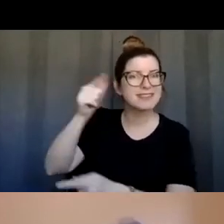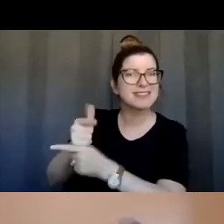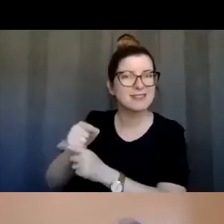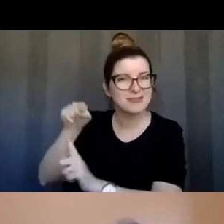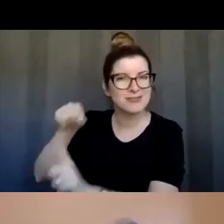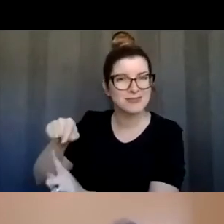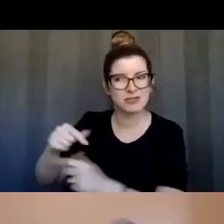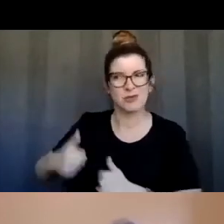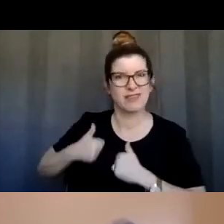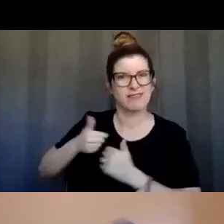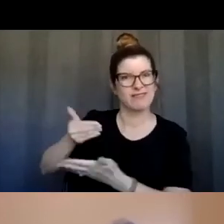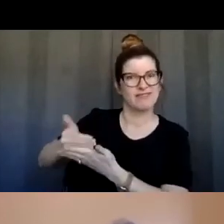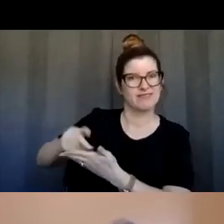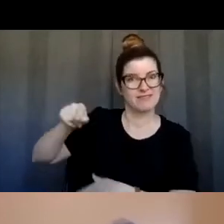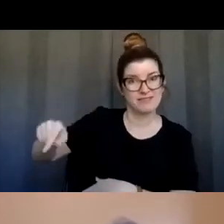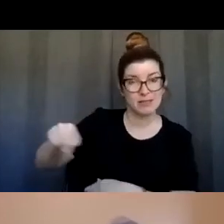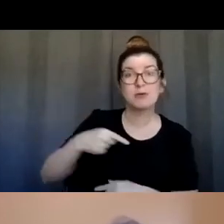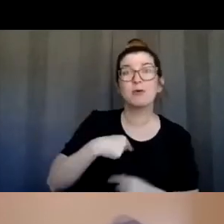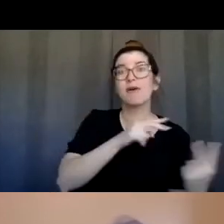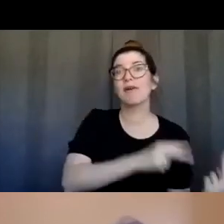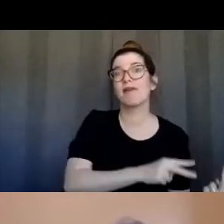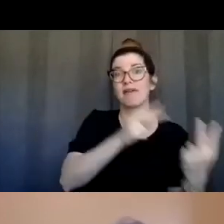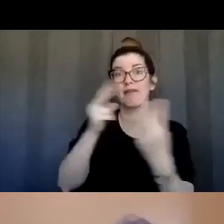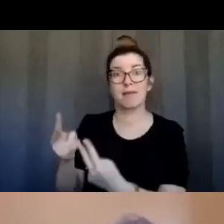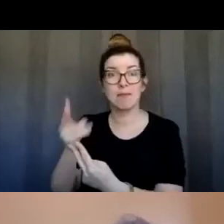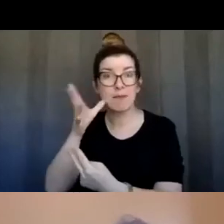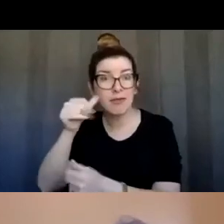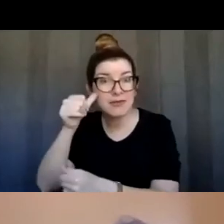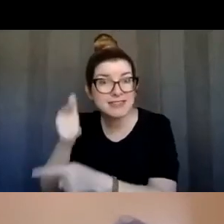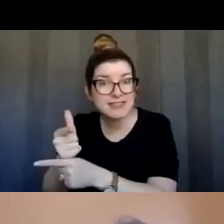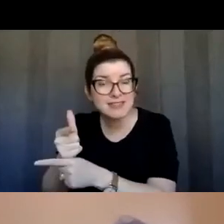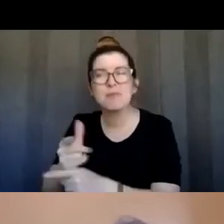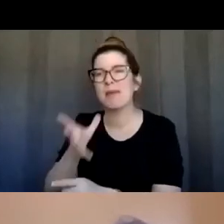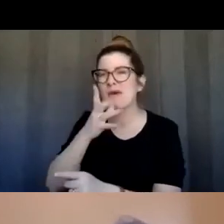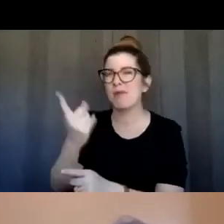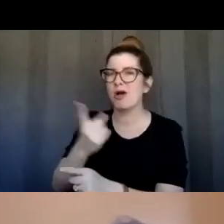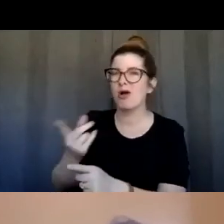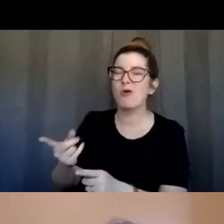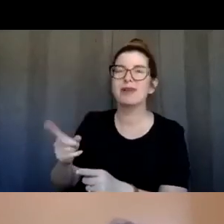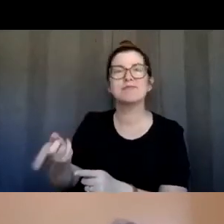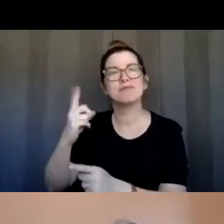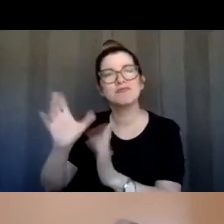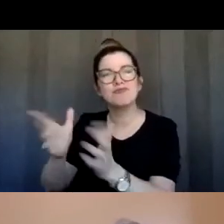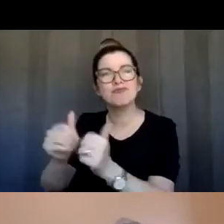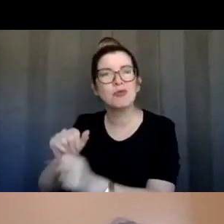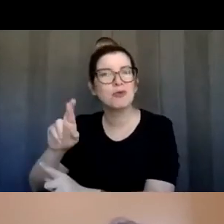visit my mother's sister, my mom would always go talk to her mother.